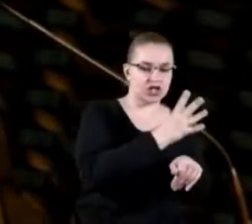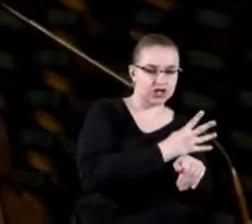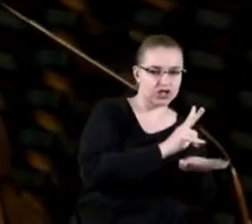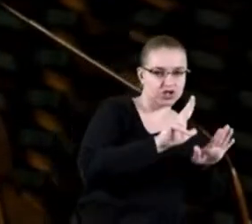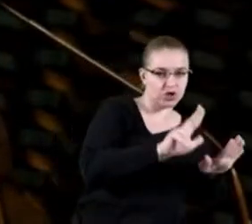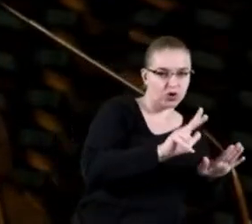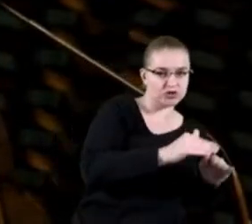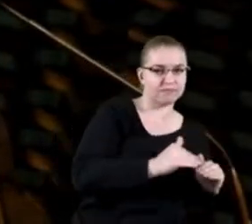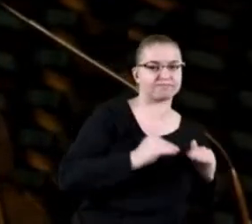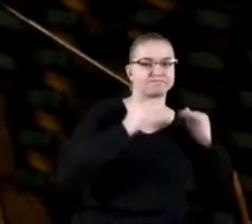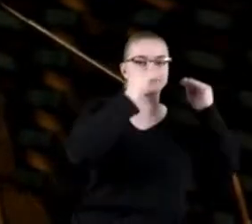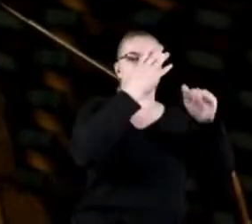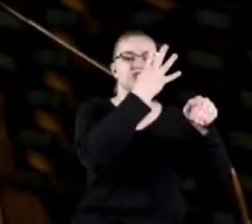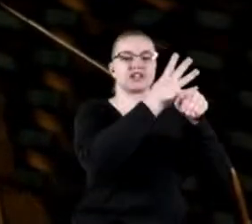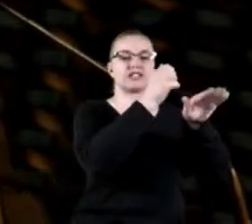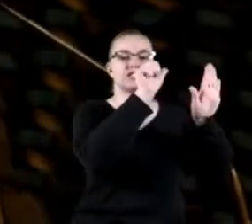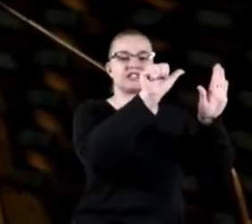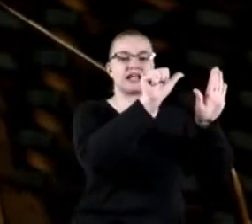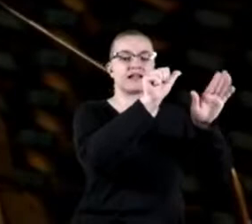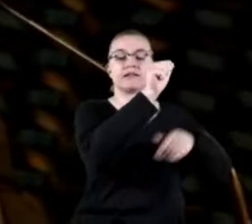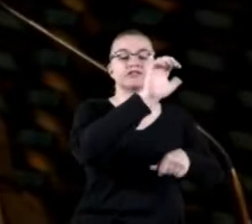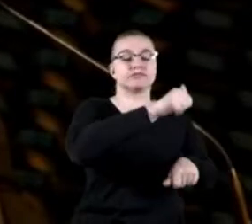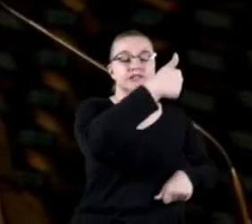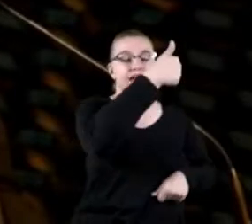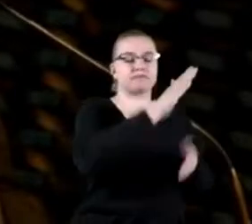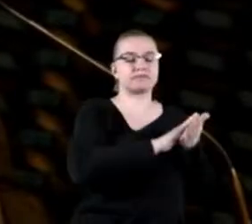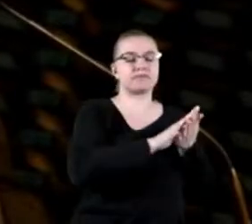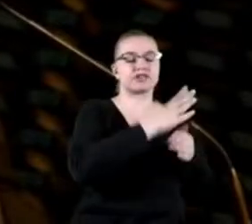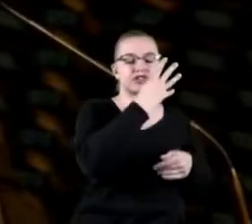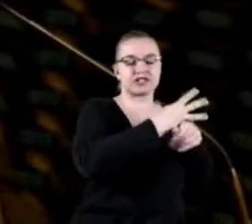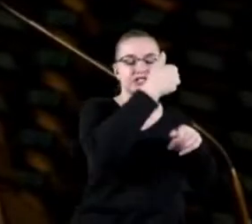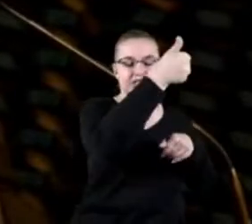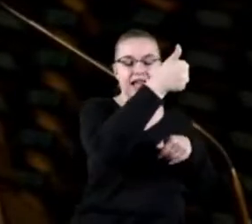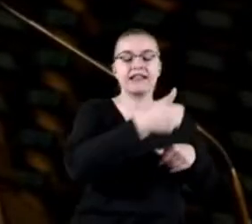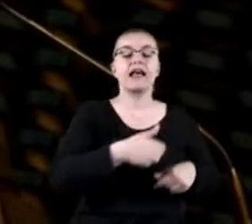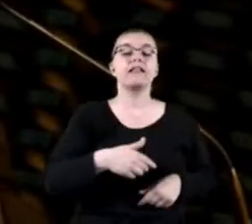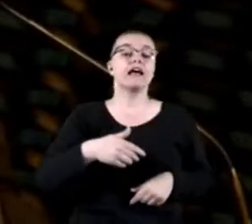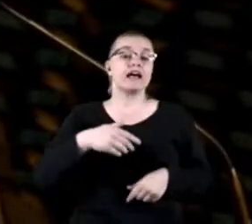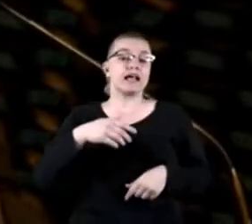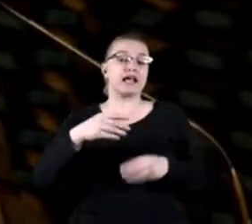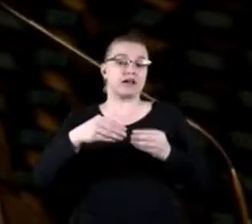46 to 31 in terms of sustainable development.